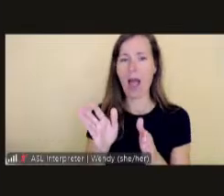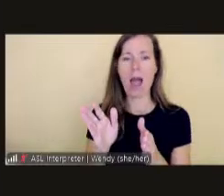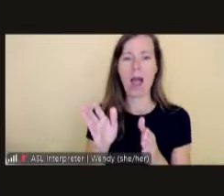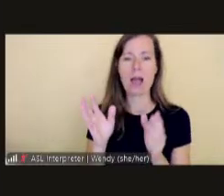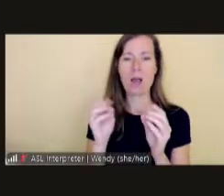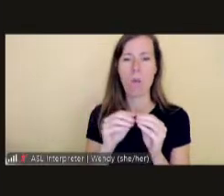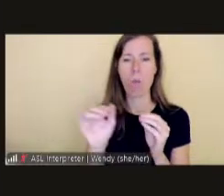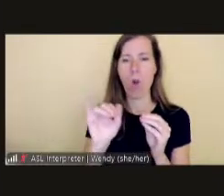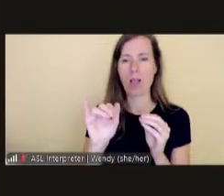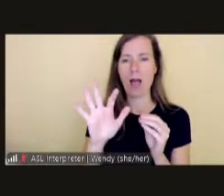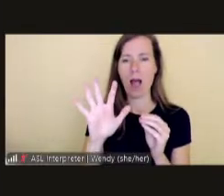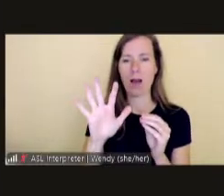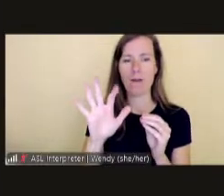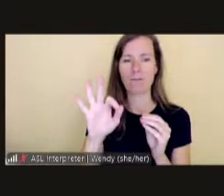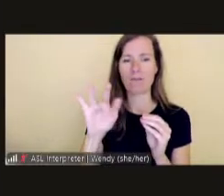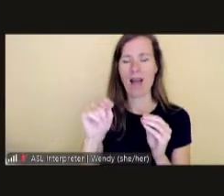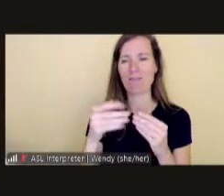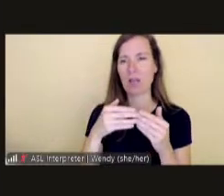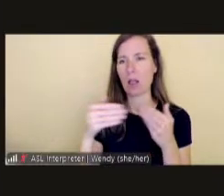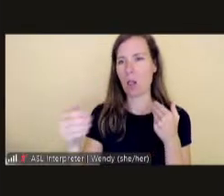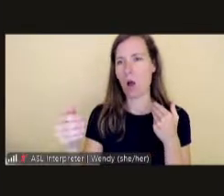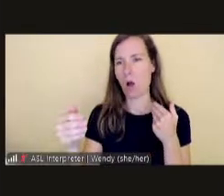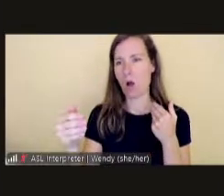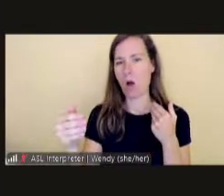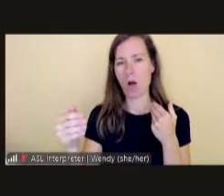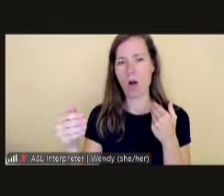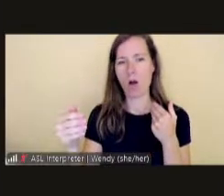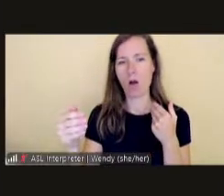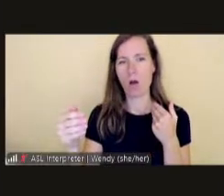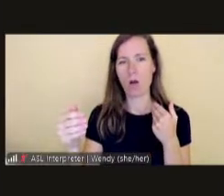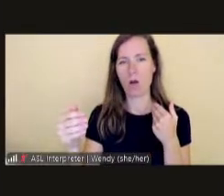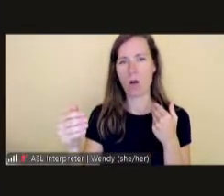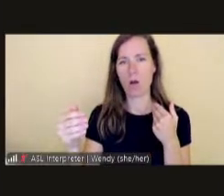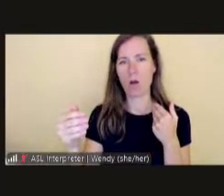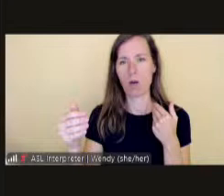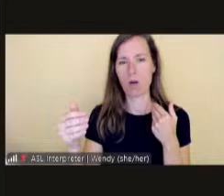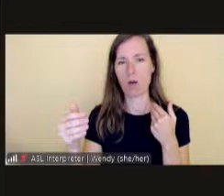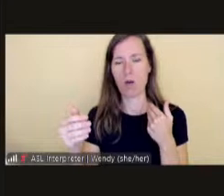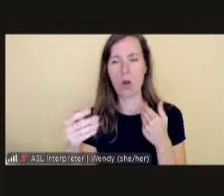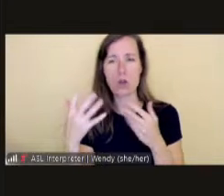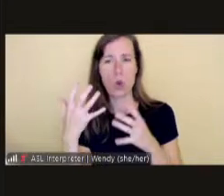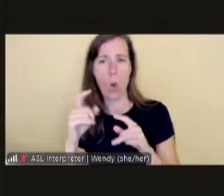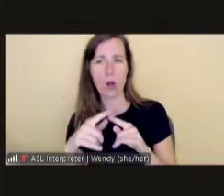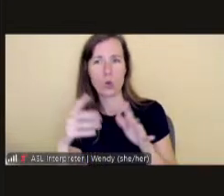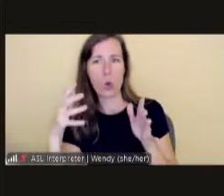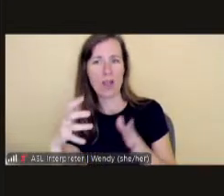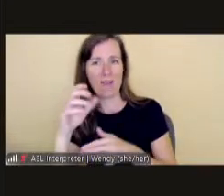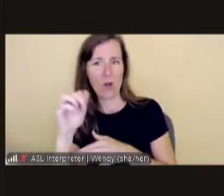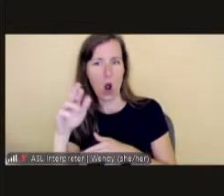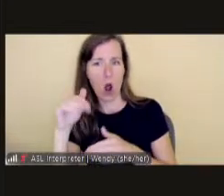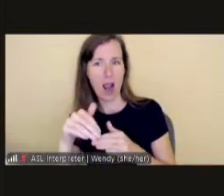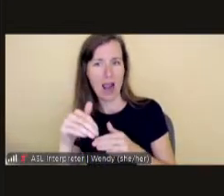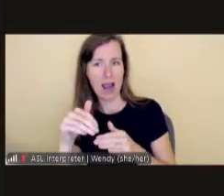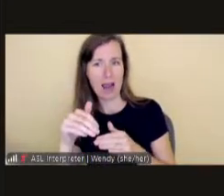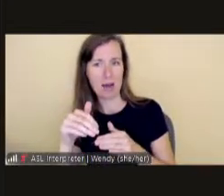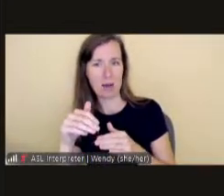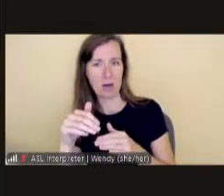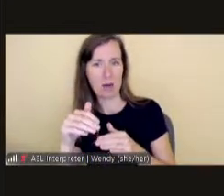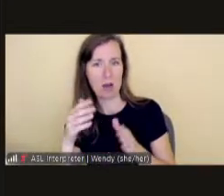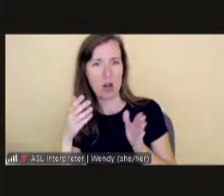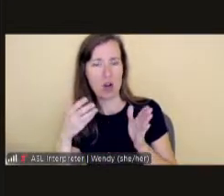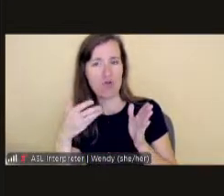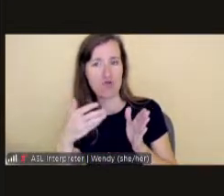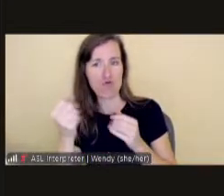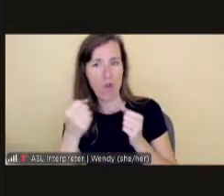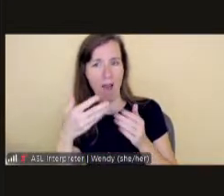so instead of 15 feet. You wanted to leave your car in your driveway, would it be sticking out into the alley? Yeah,